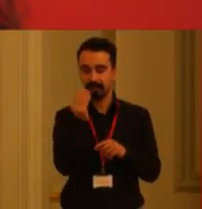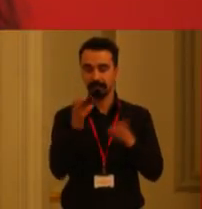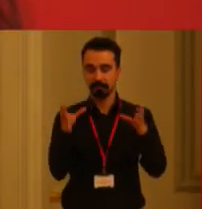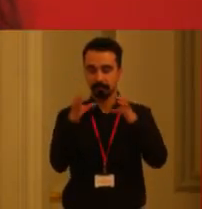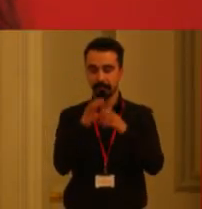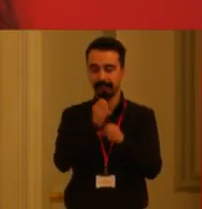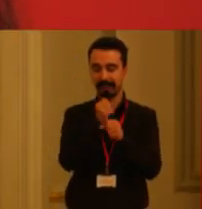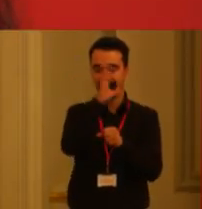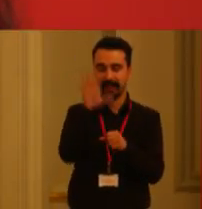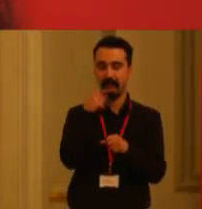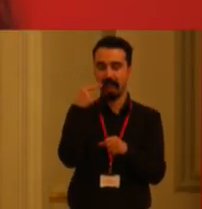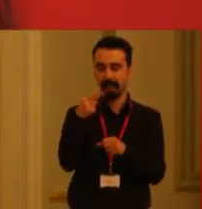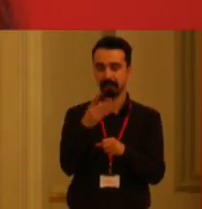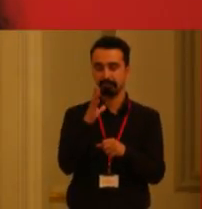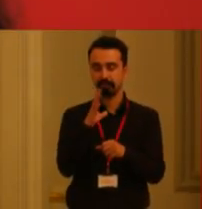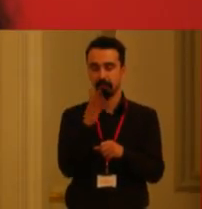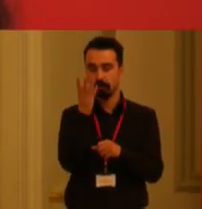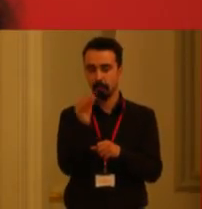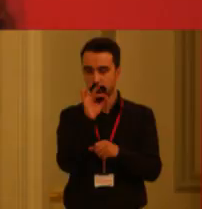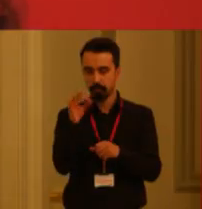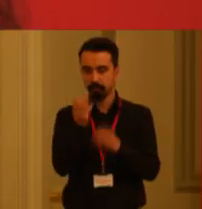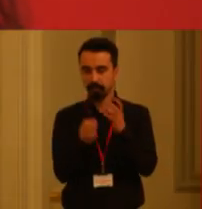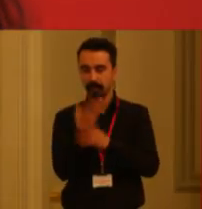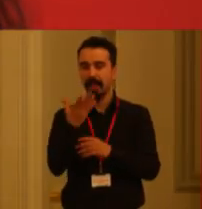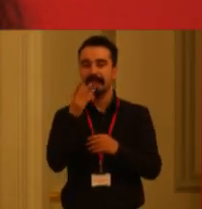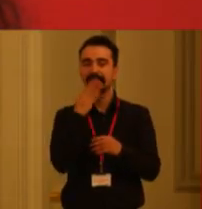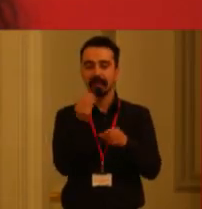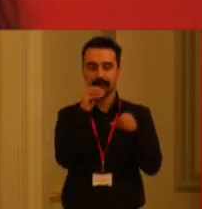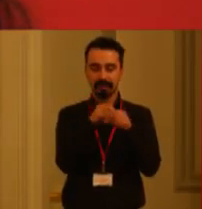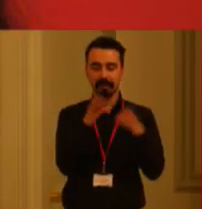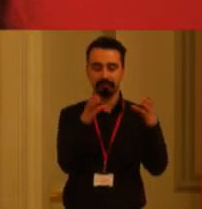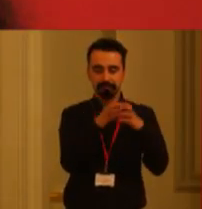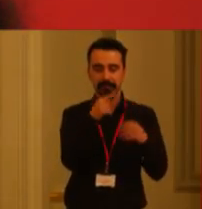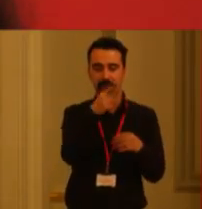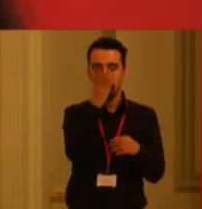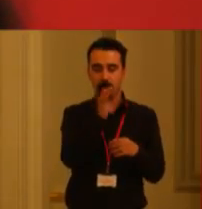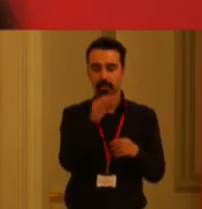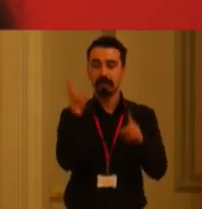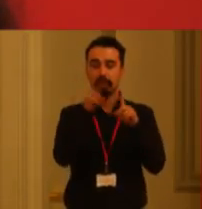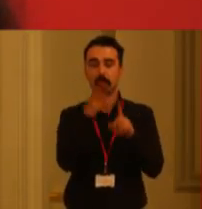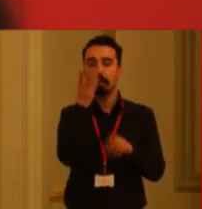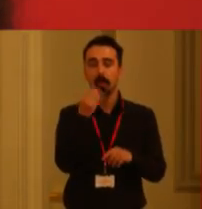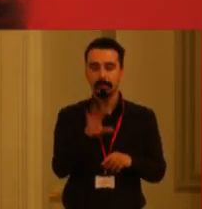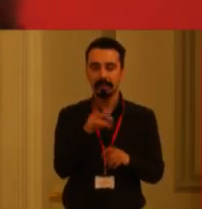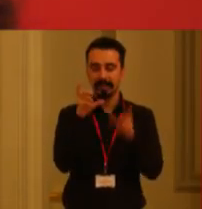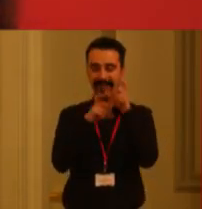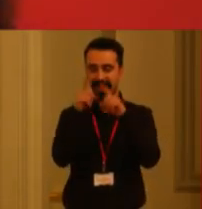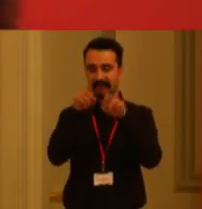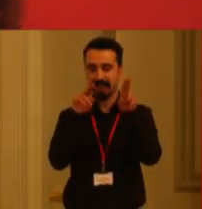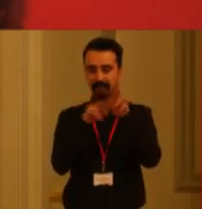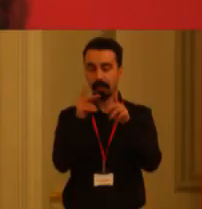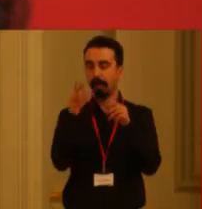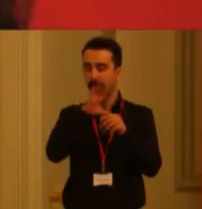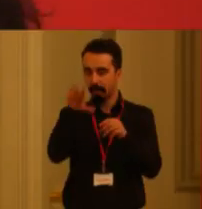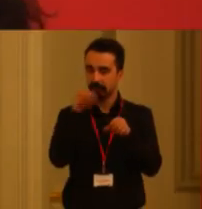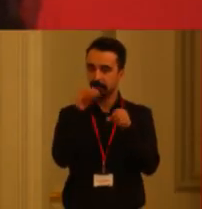about participation and participation of young people and participation of disadvantaged groups